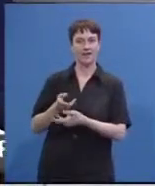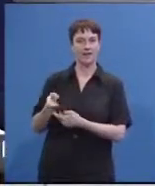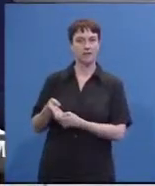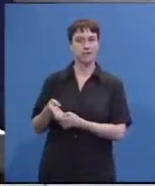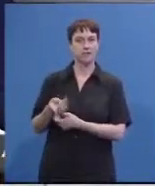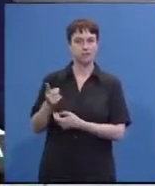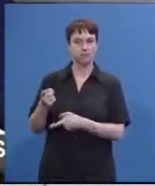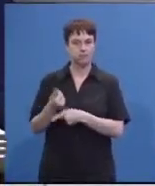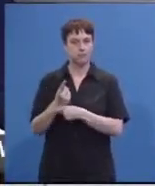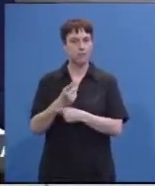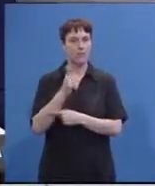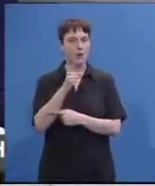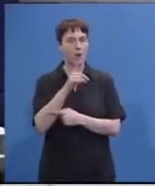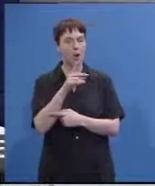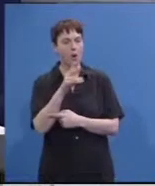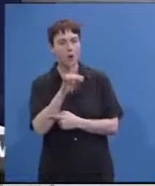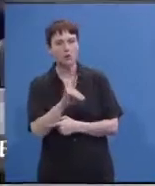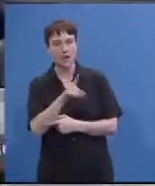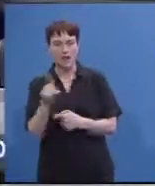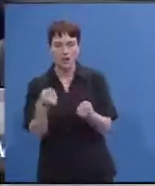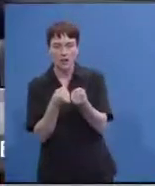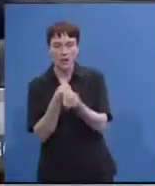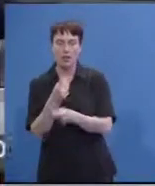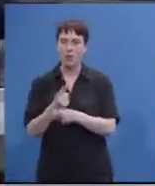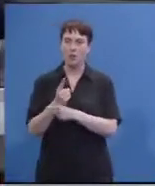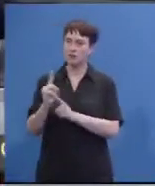hotel, on the phone, wanting to know who's